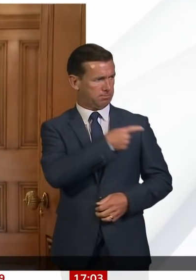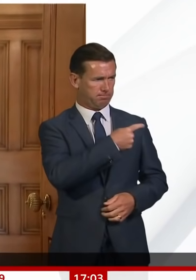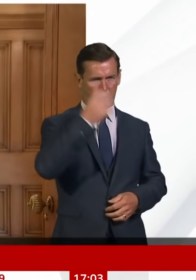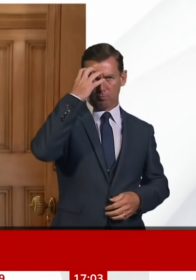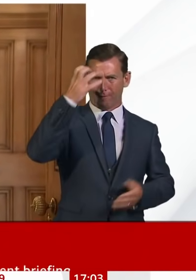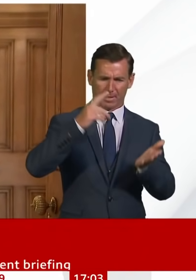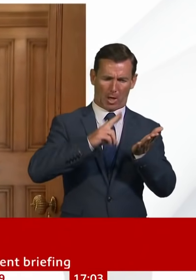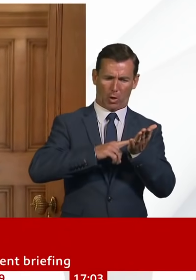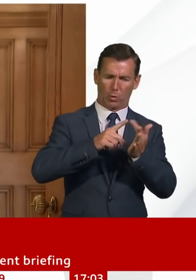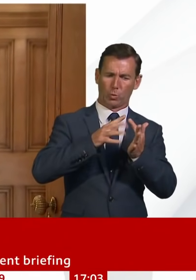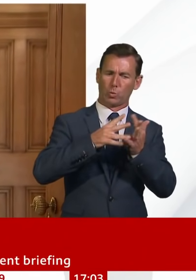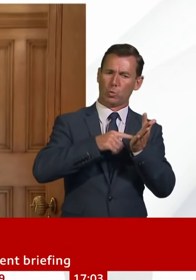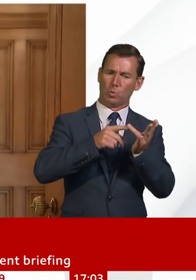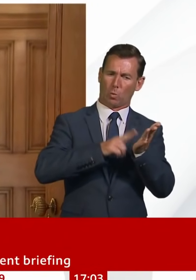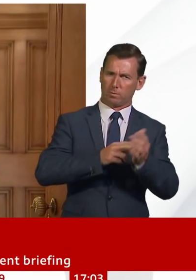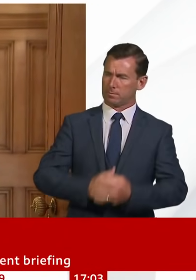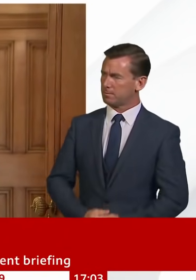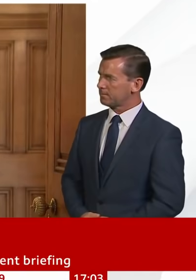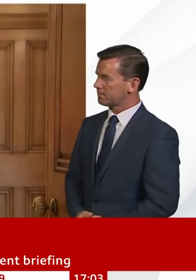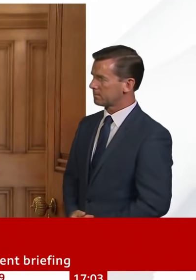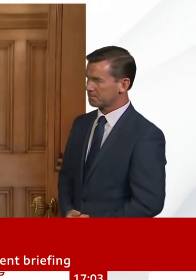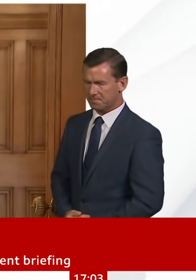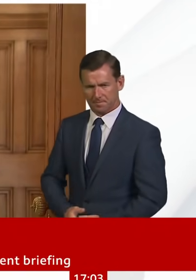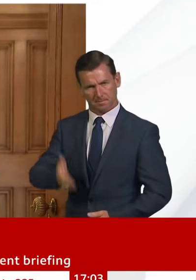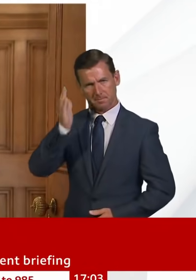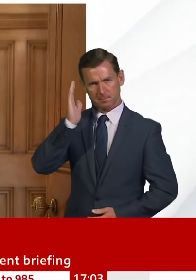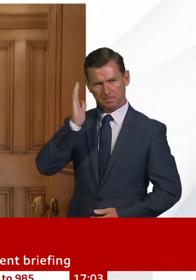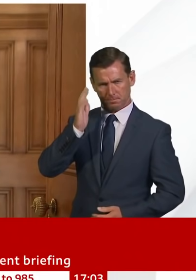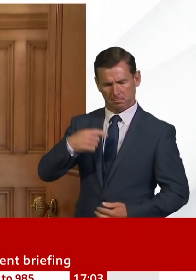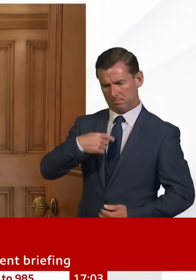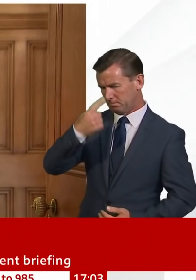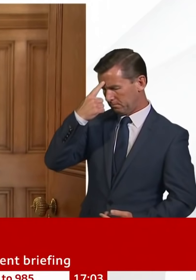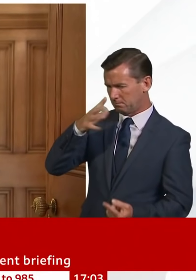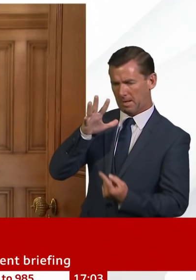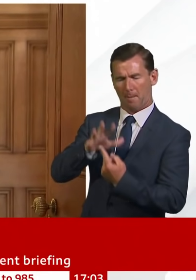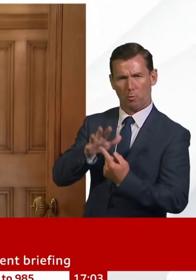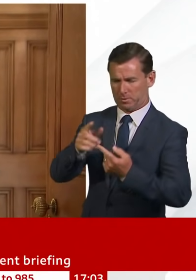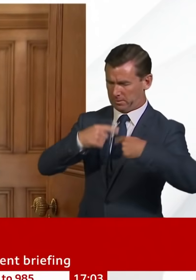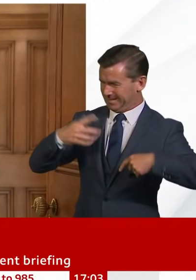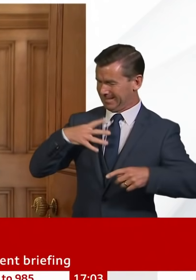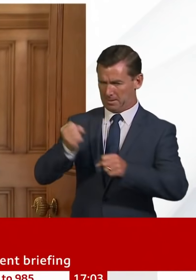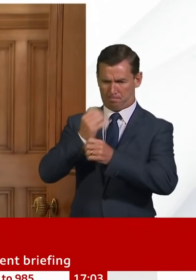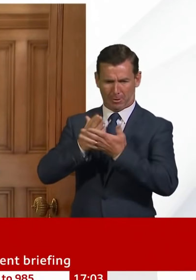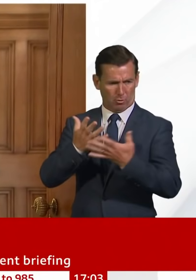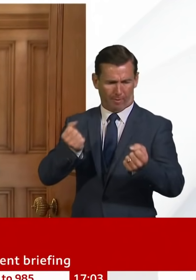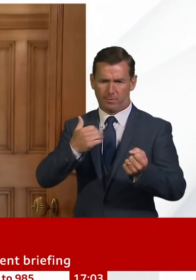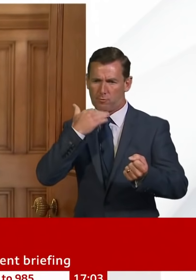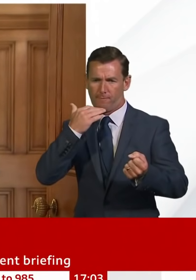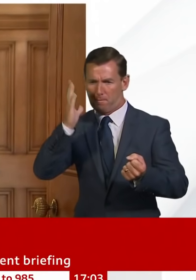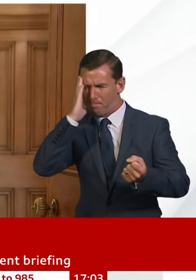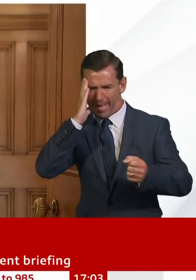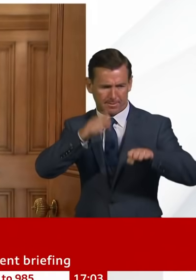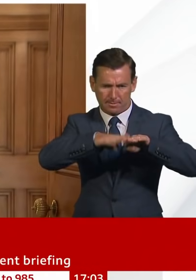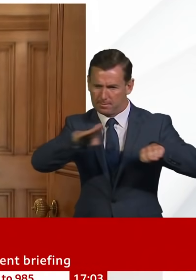that NHS capacity is always ahead of need. This means that if you or someone you love